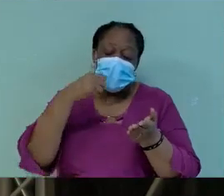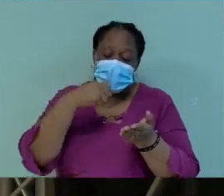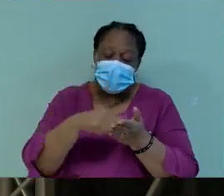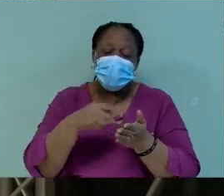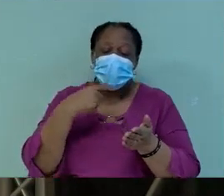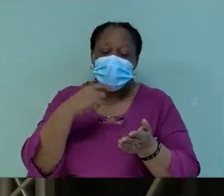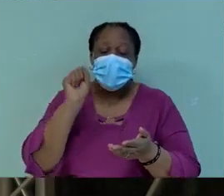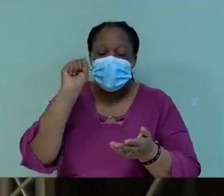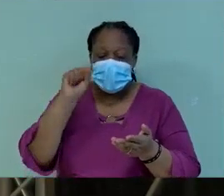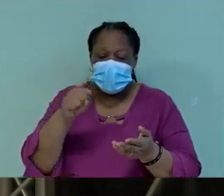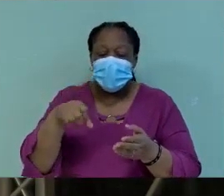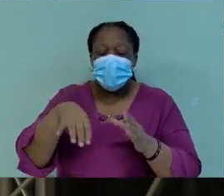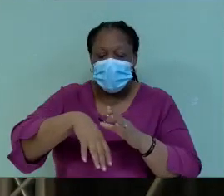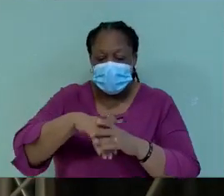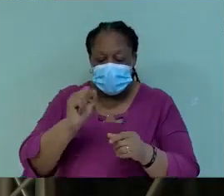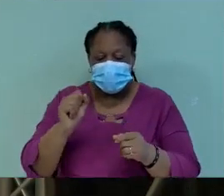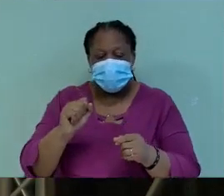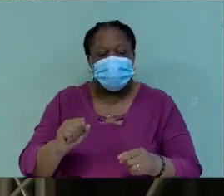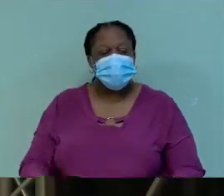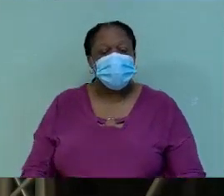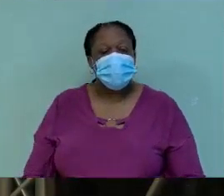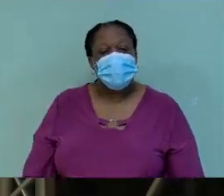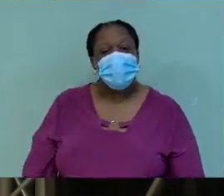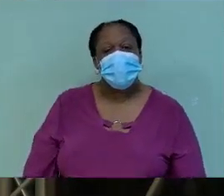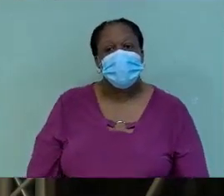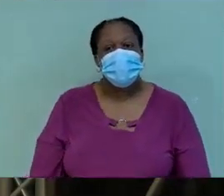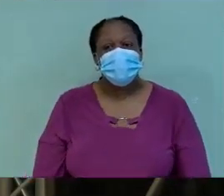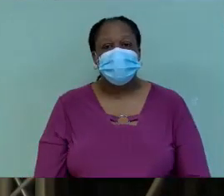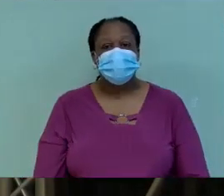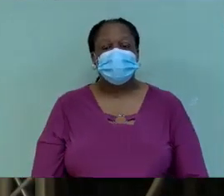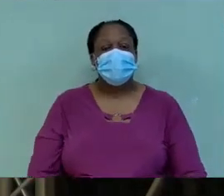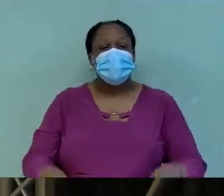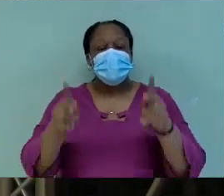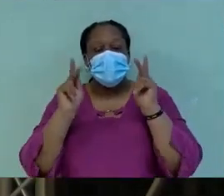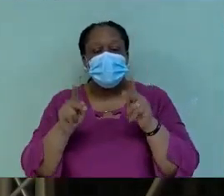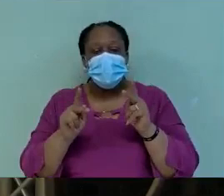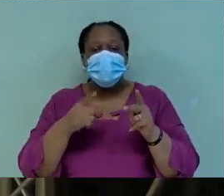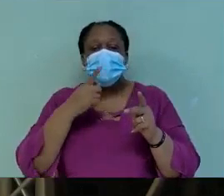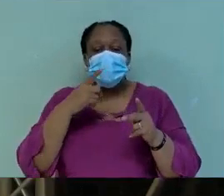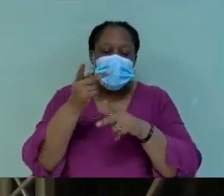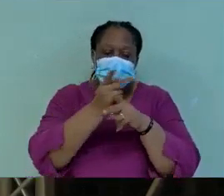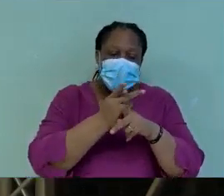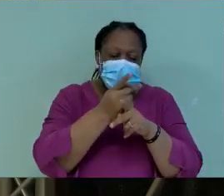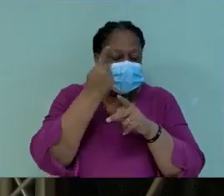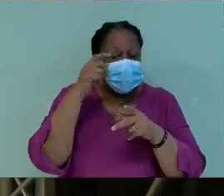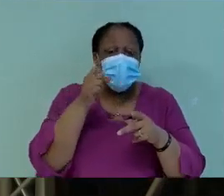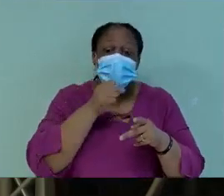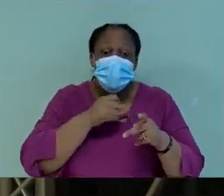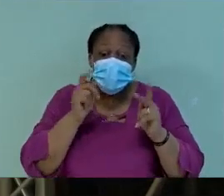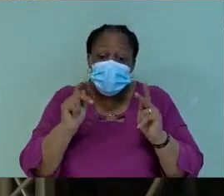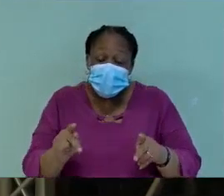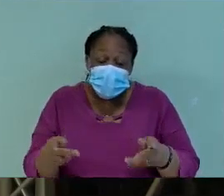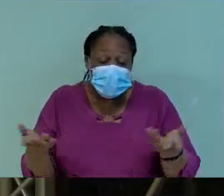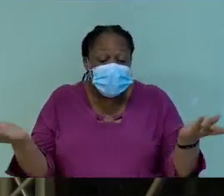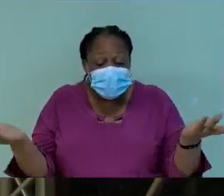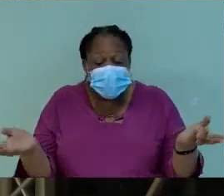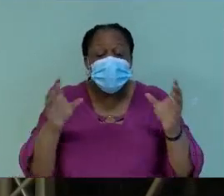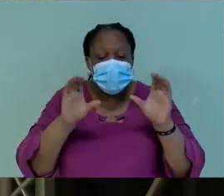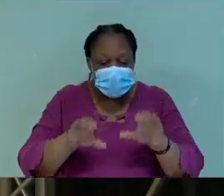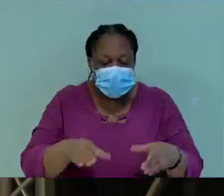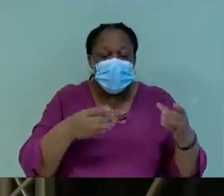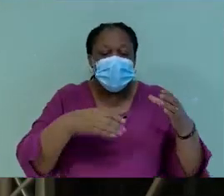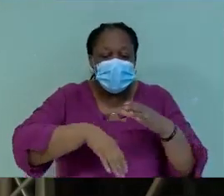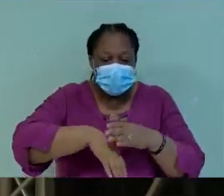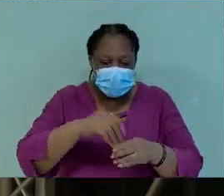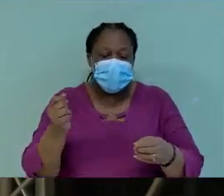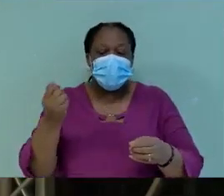Police. Additionally, persons who are caregivers are permitted to be out for that purpose during